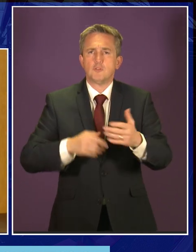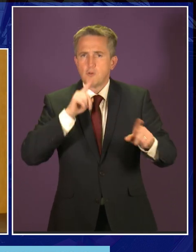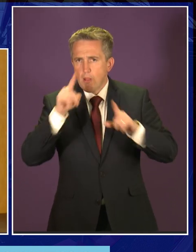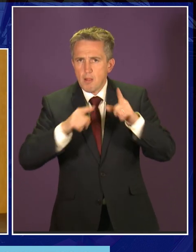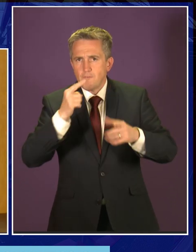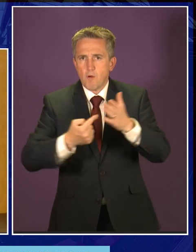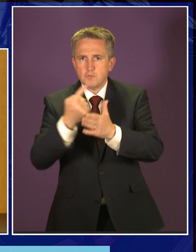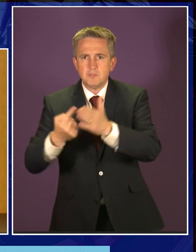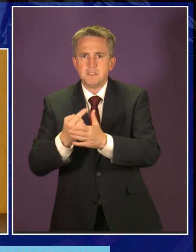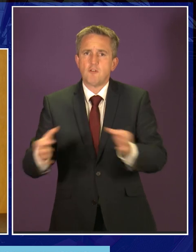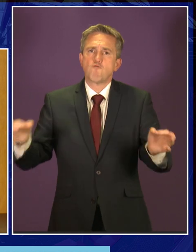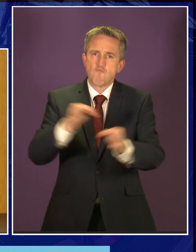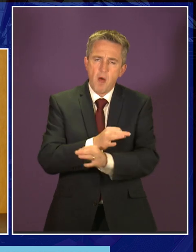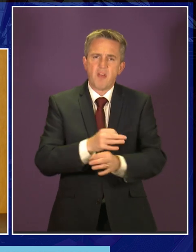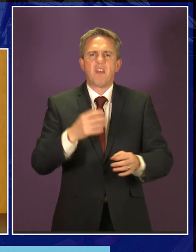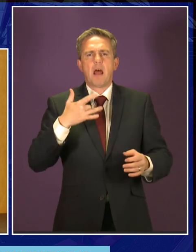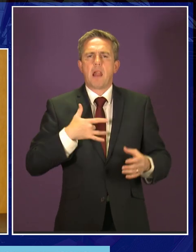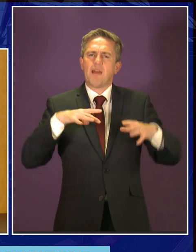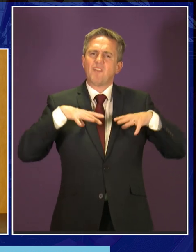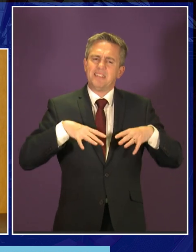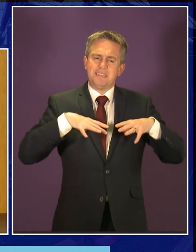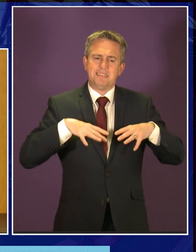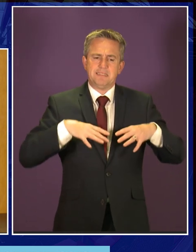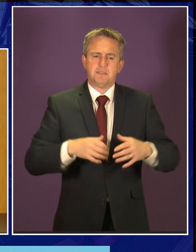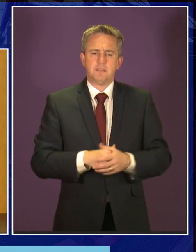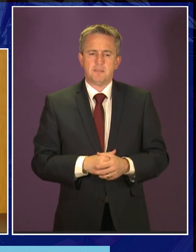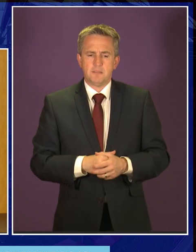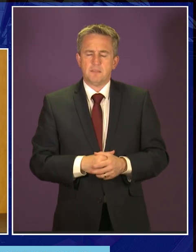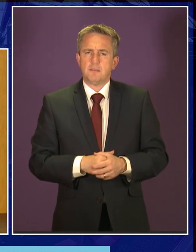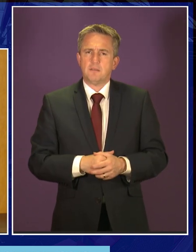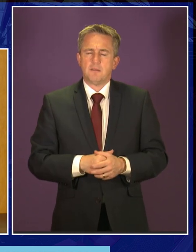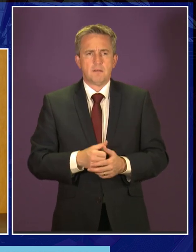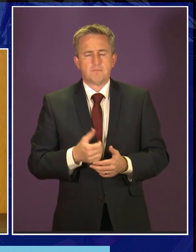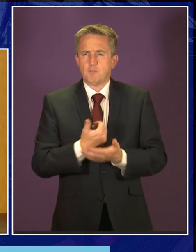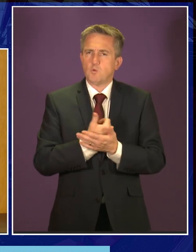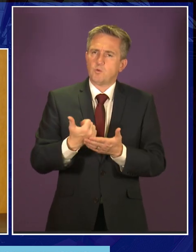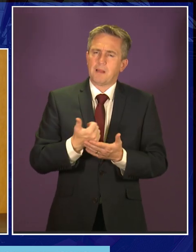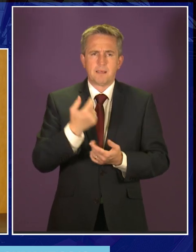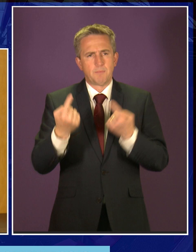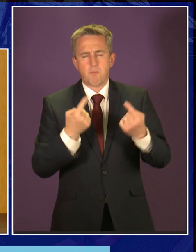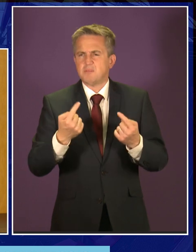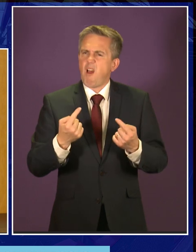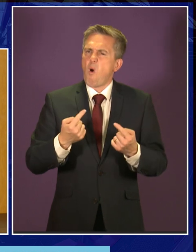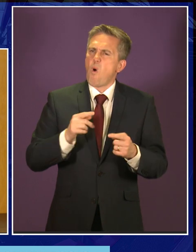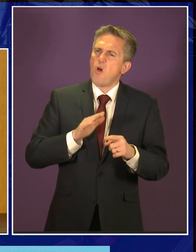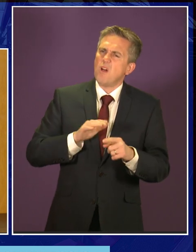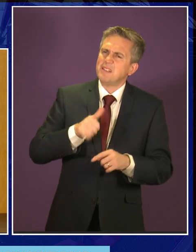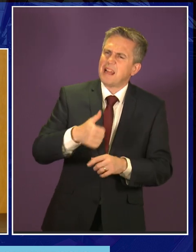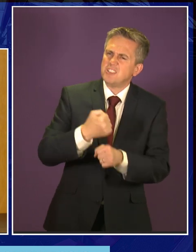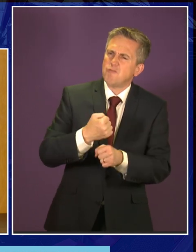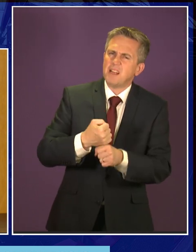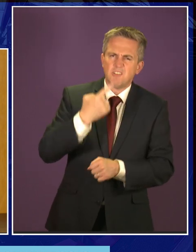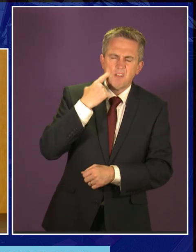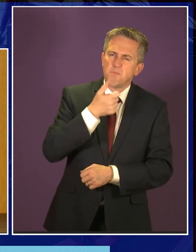adventure over the life of ease." We often hear that young people are the next generation, the future of our